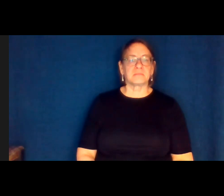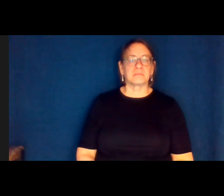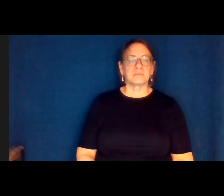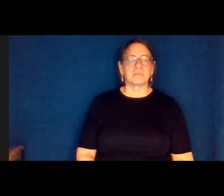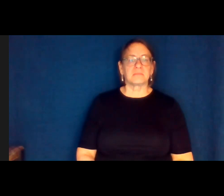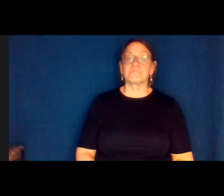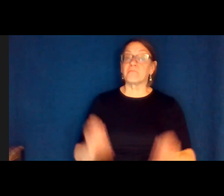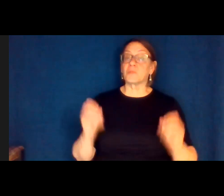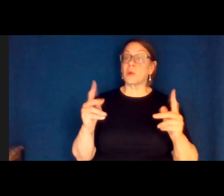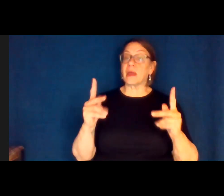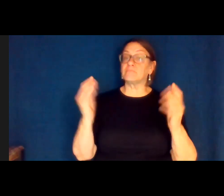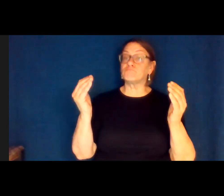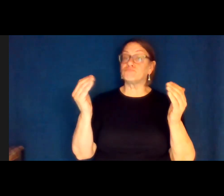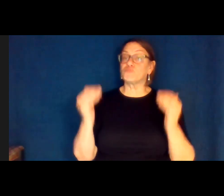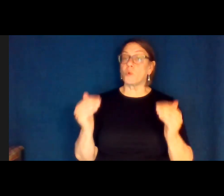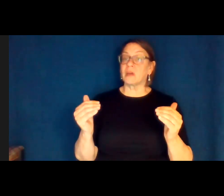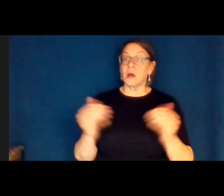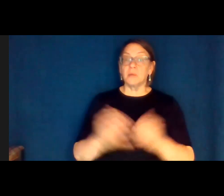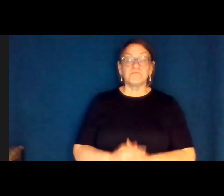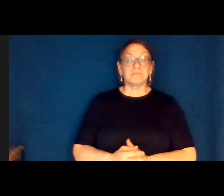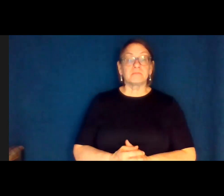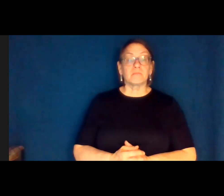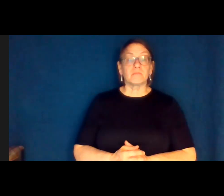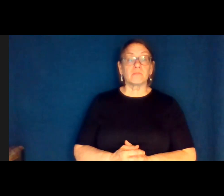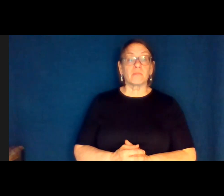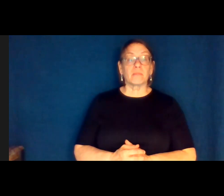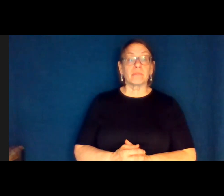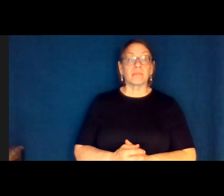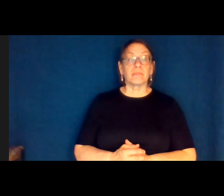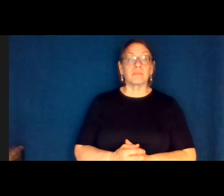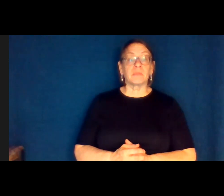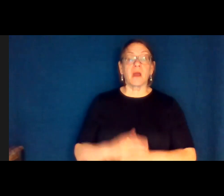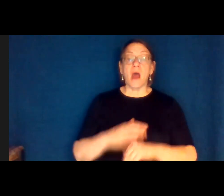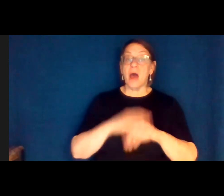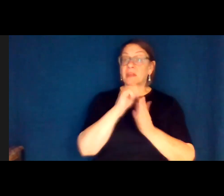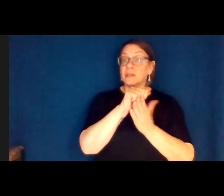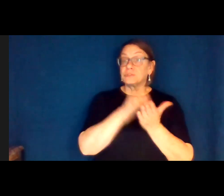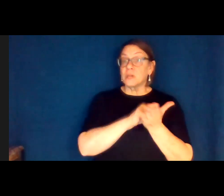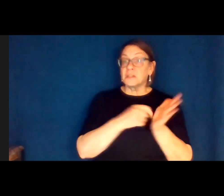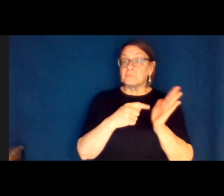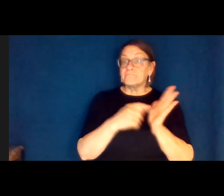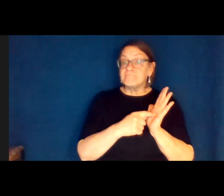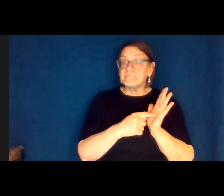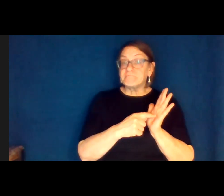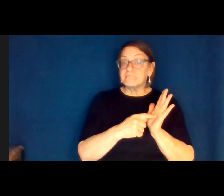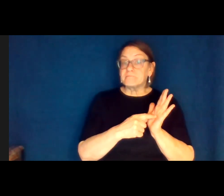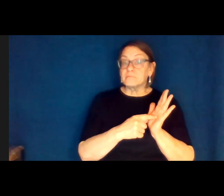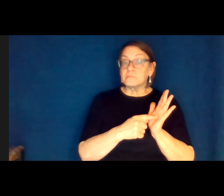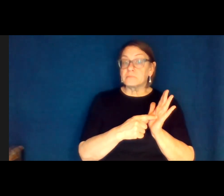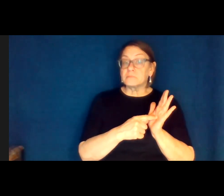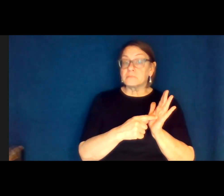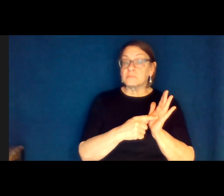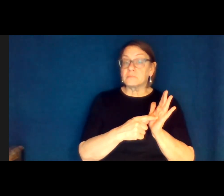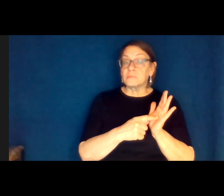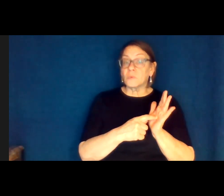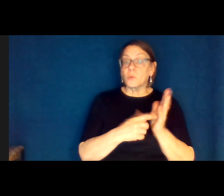All right, moving on. The next step of the meeting agenda is we want to give time